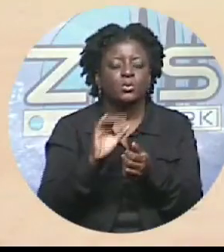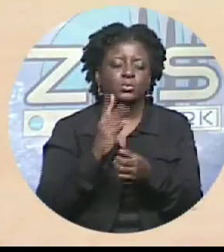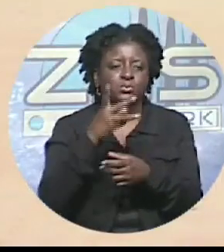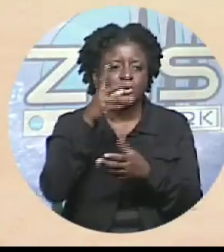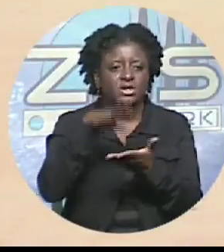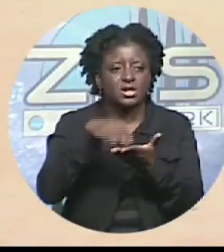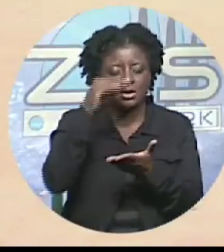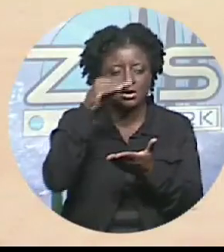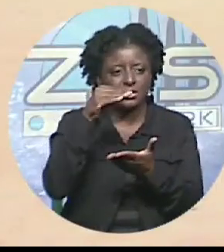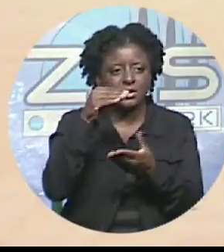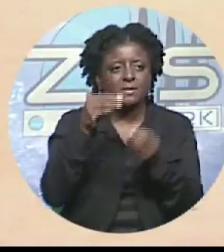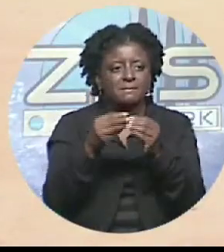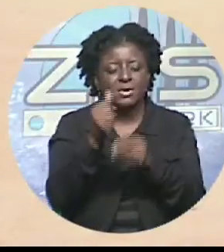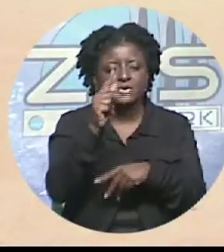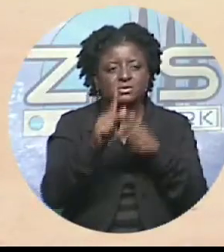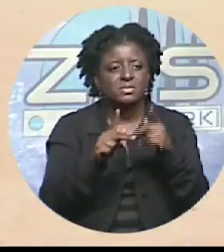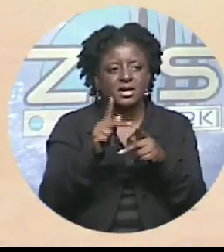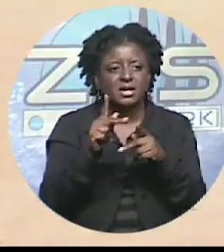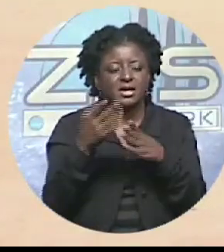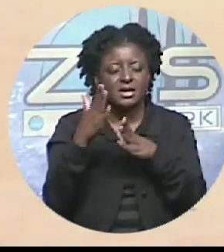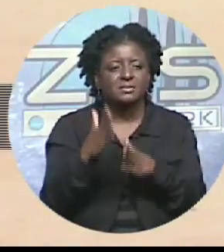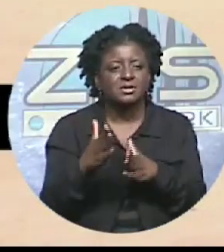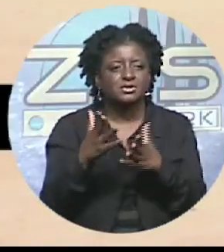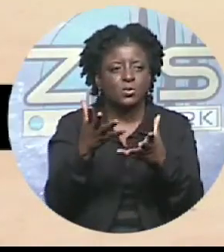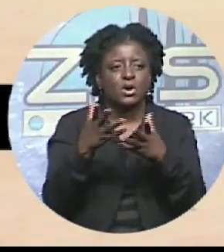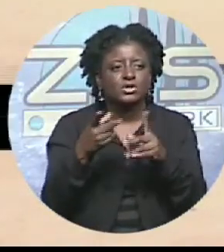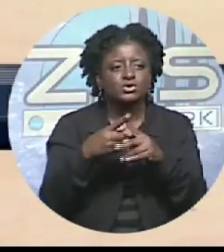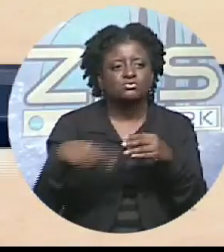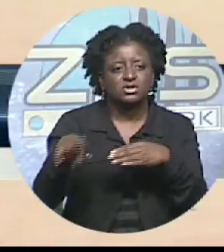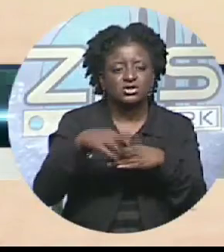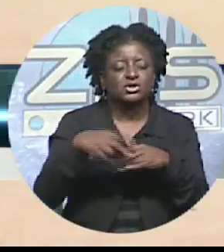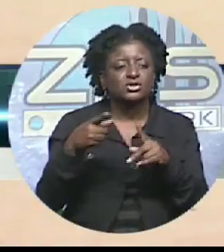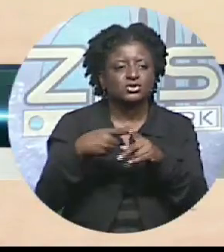want to return to God. And most agree that we do rely